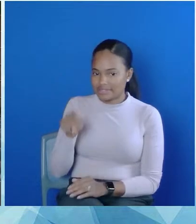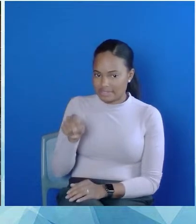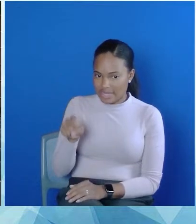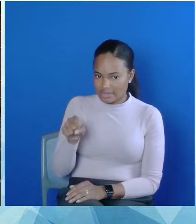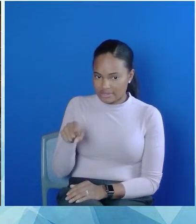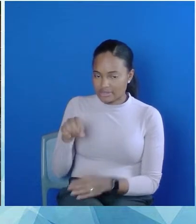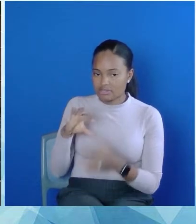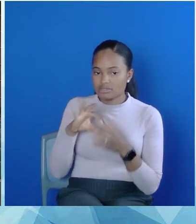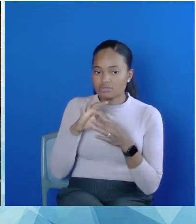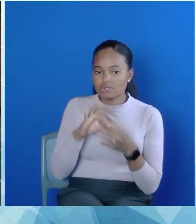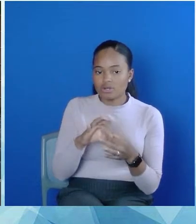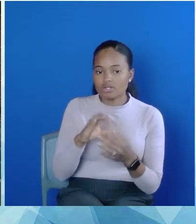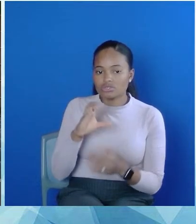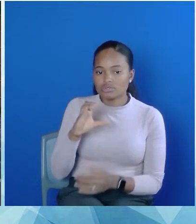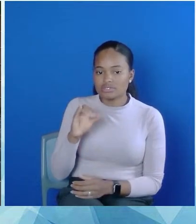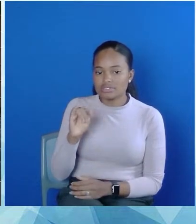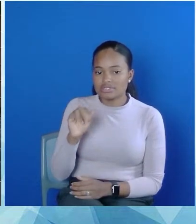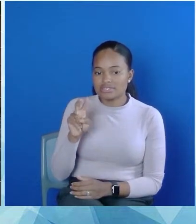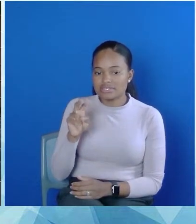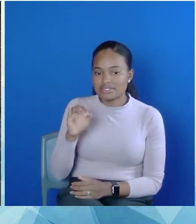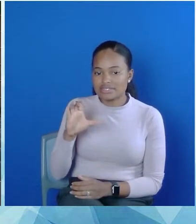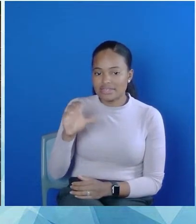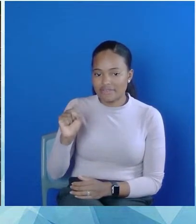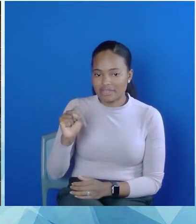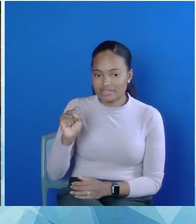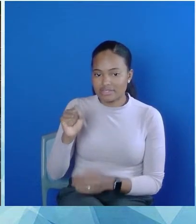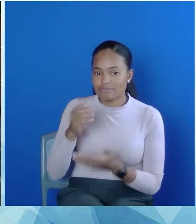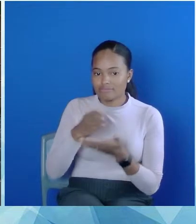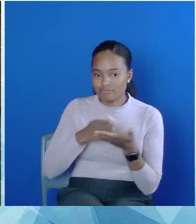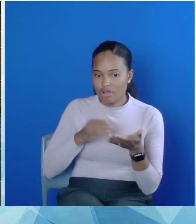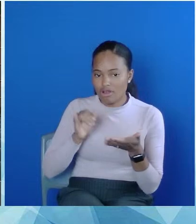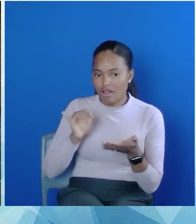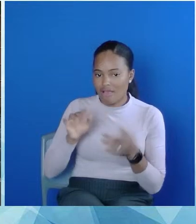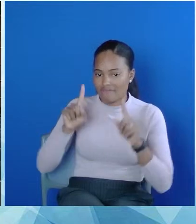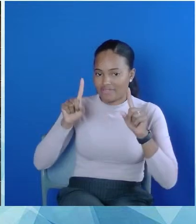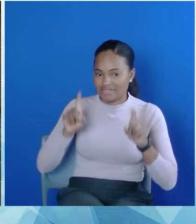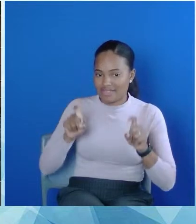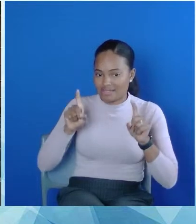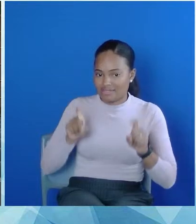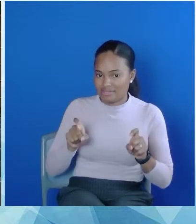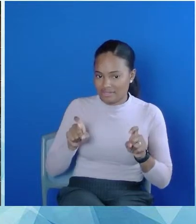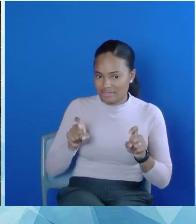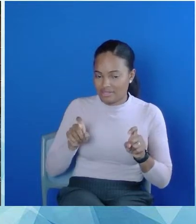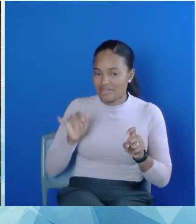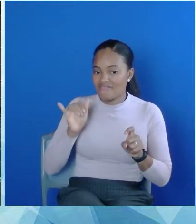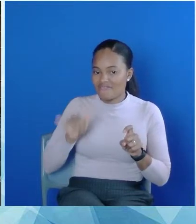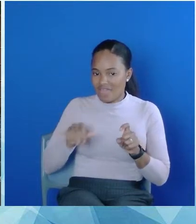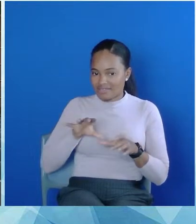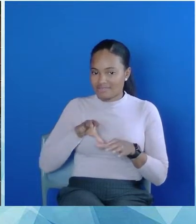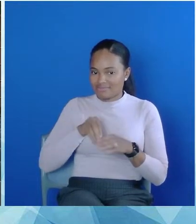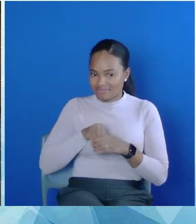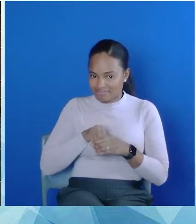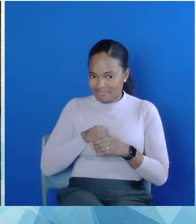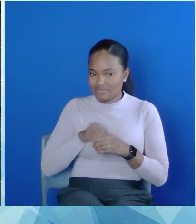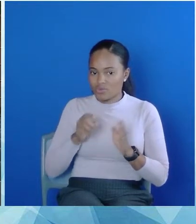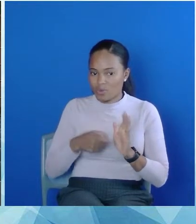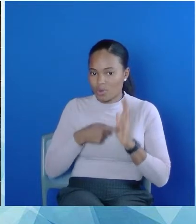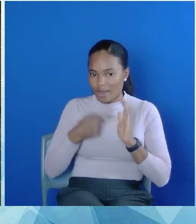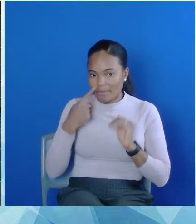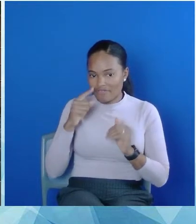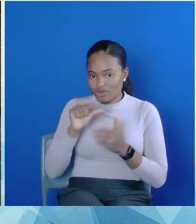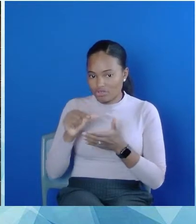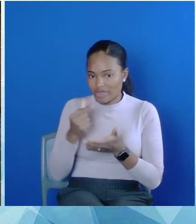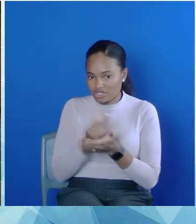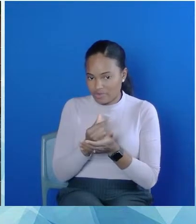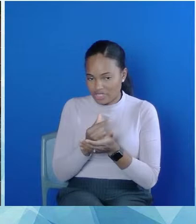the civics portion Yeah. of the test. That is part of graduation requirements for the state of